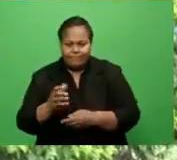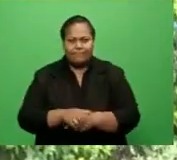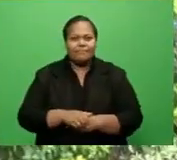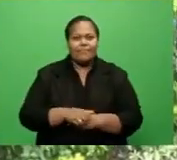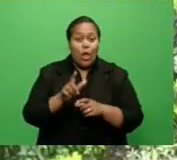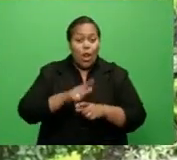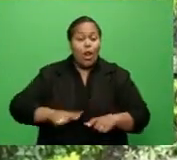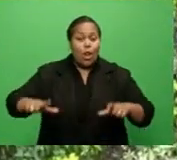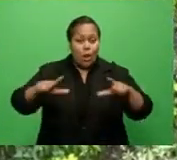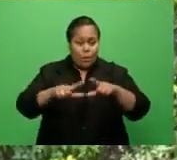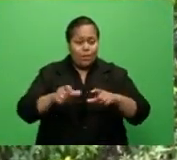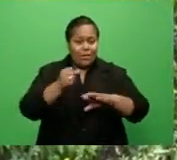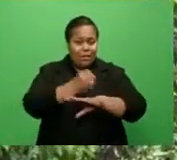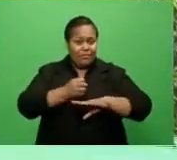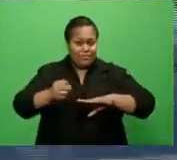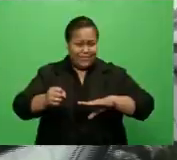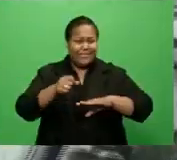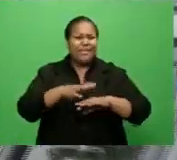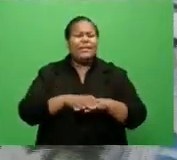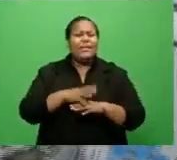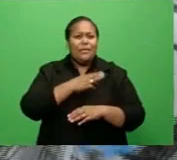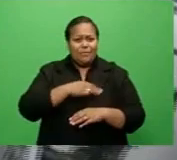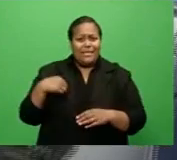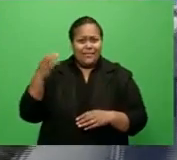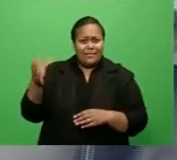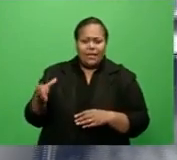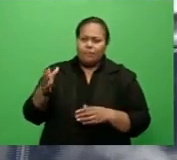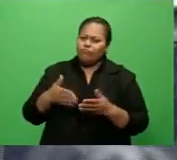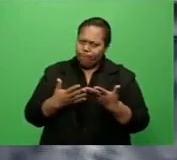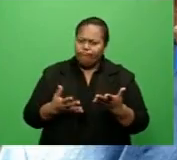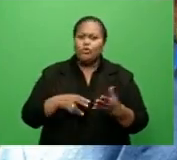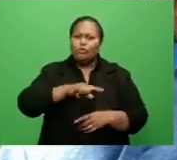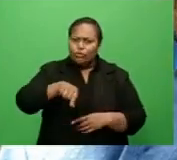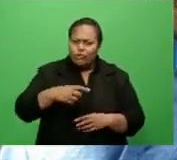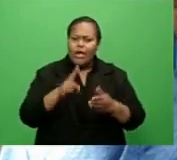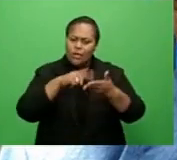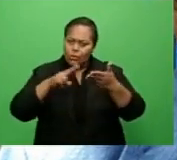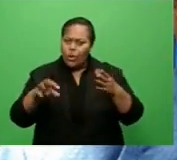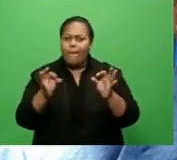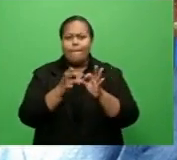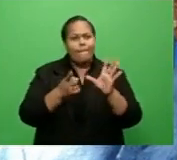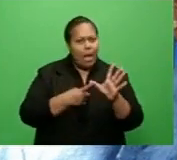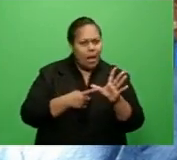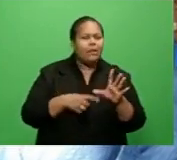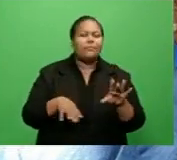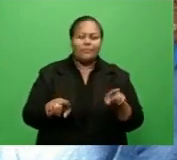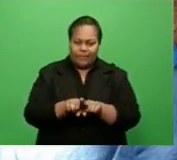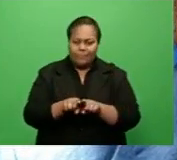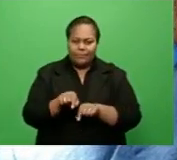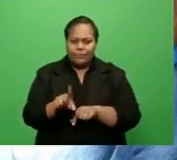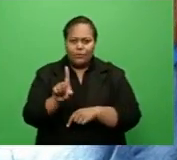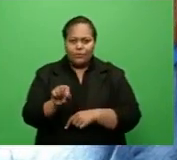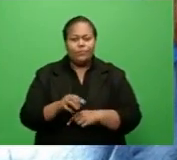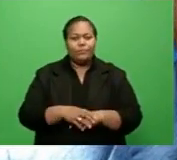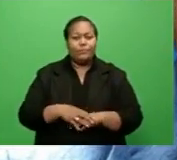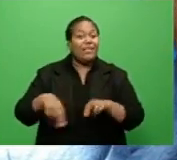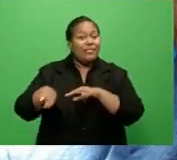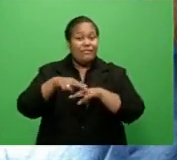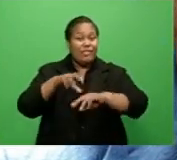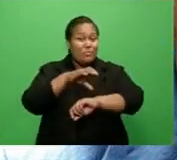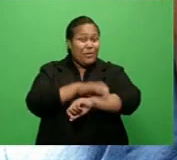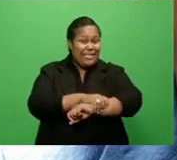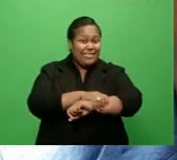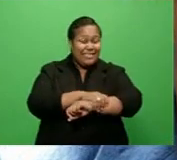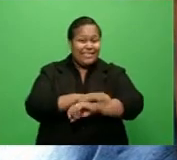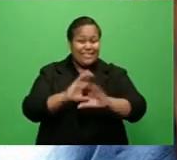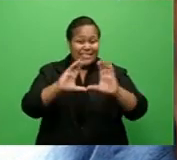other councils such as Nosori and Ba have taken a similar step. Fiji Police Force, they have been